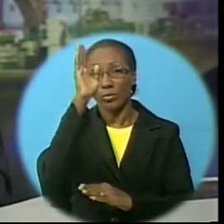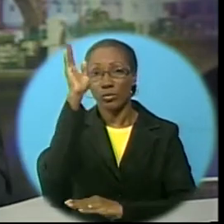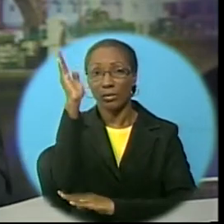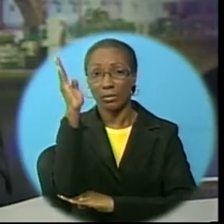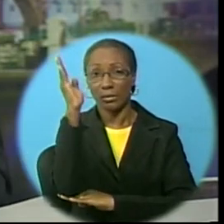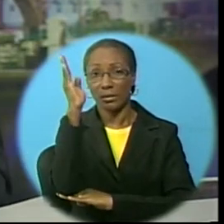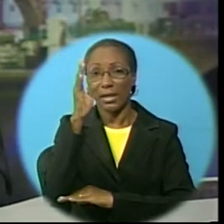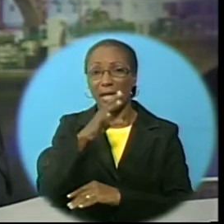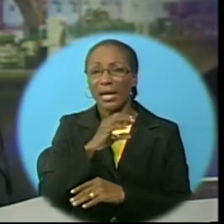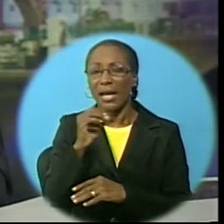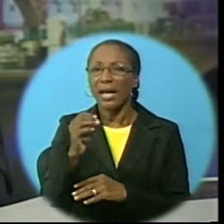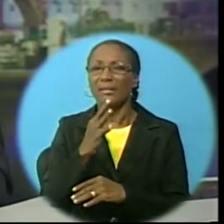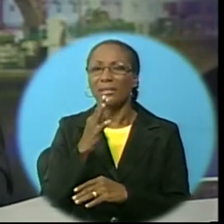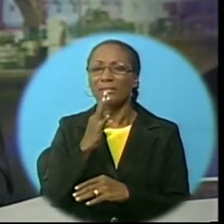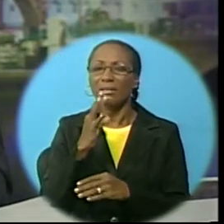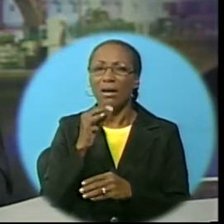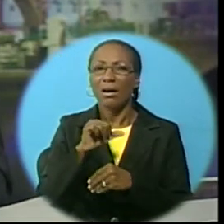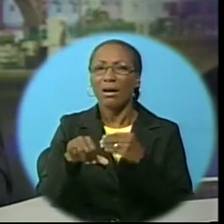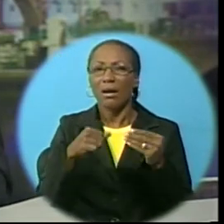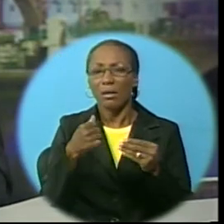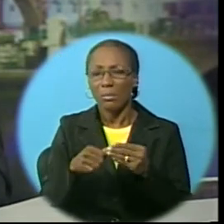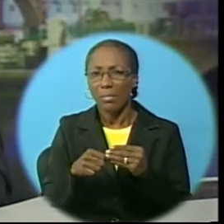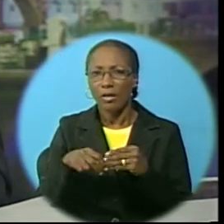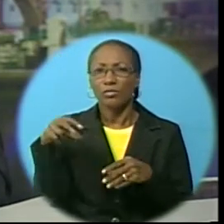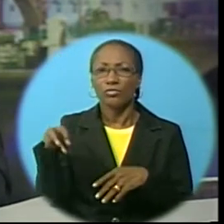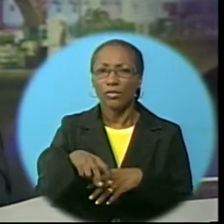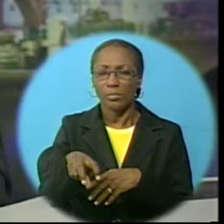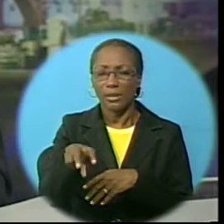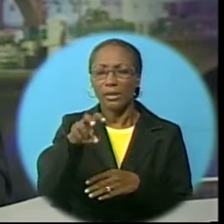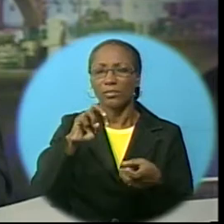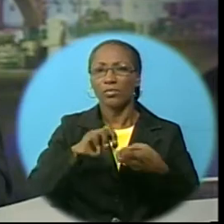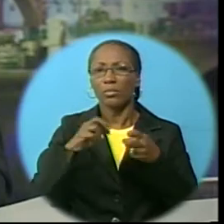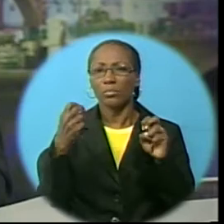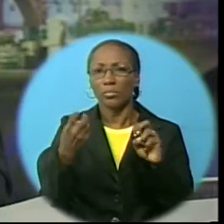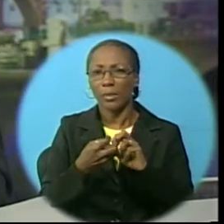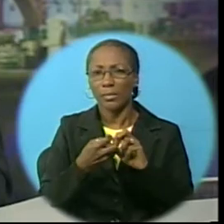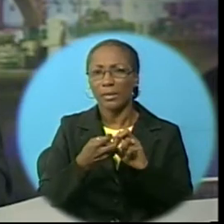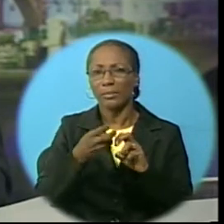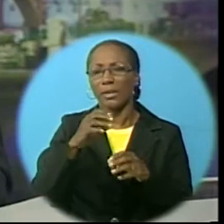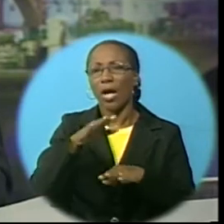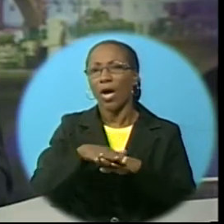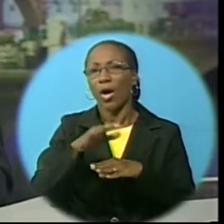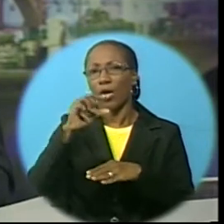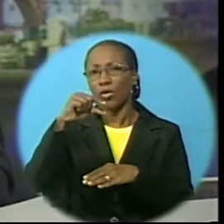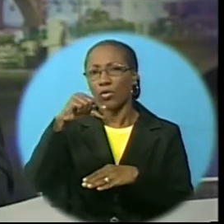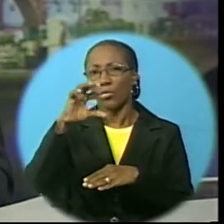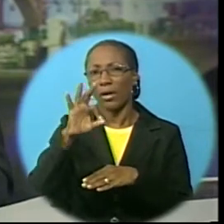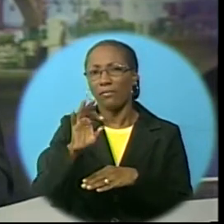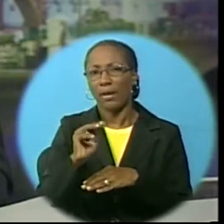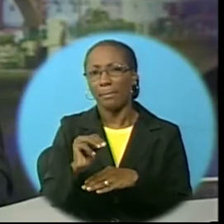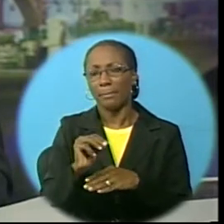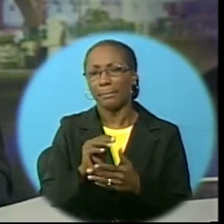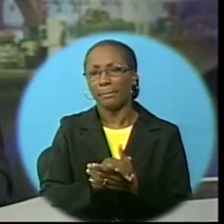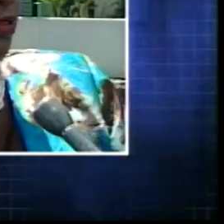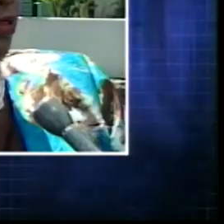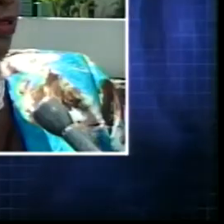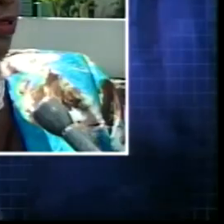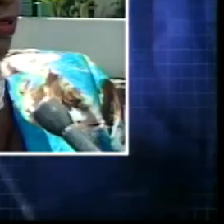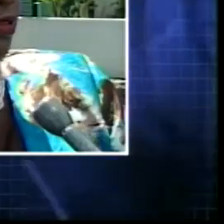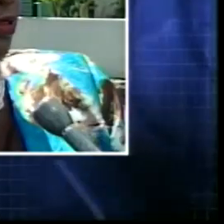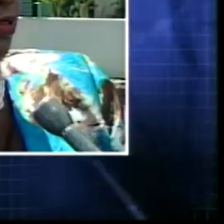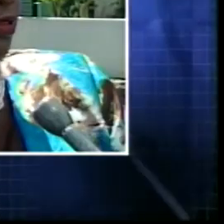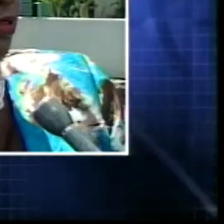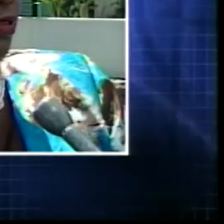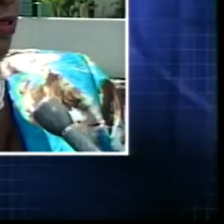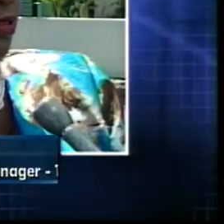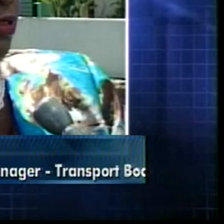related to transportation on the Talk Your Talk radio call-in program on QFM. There were two things coming